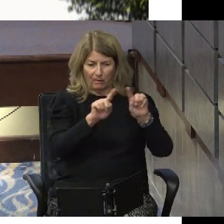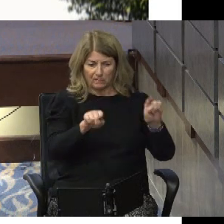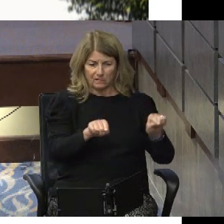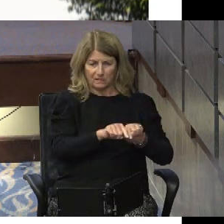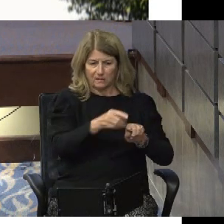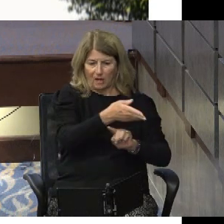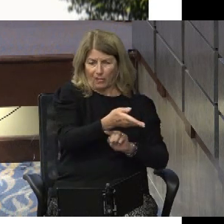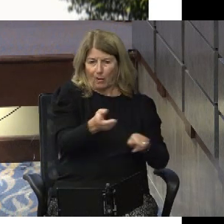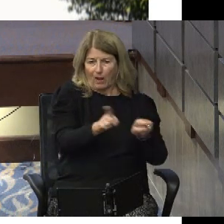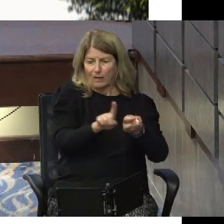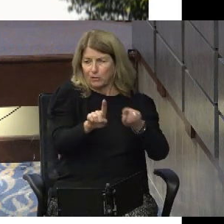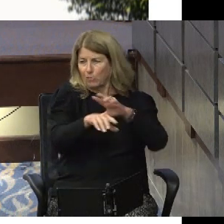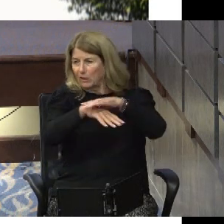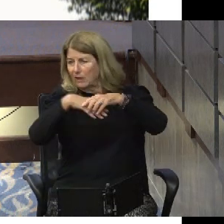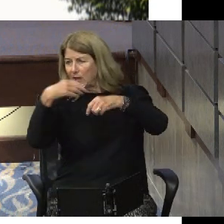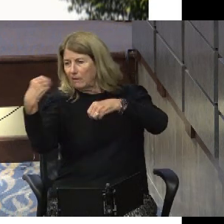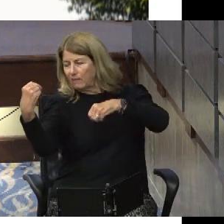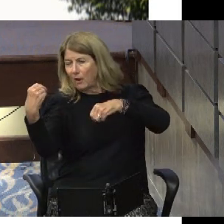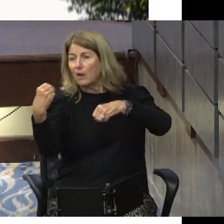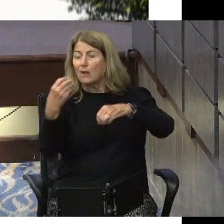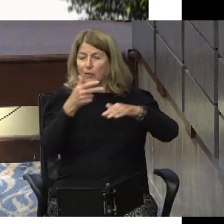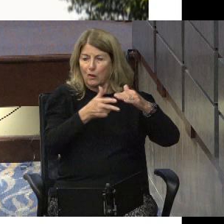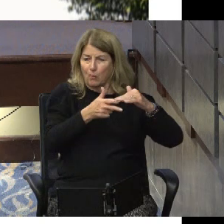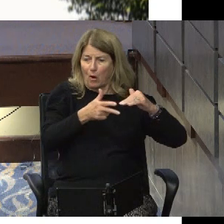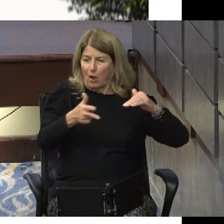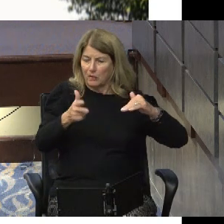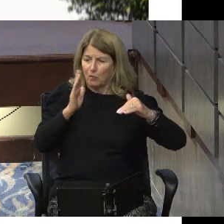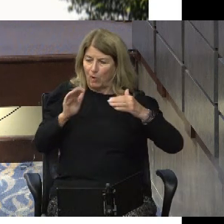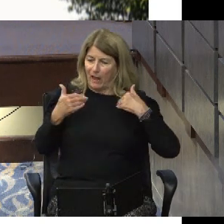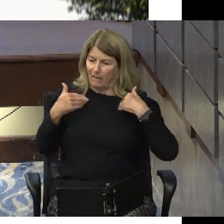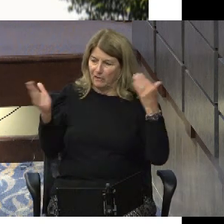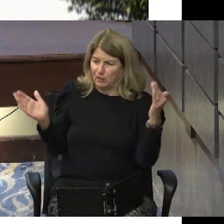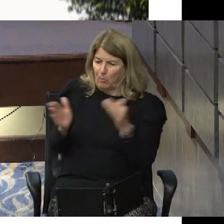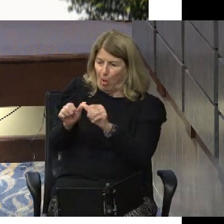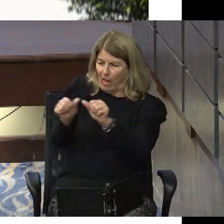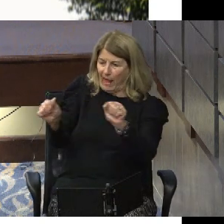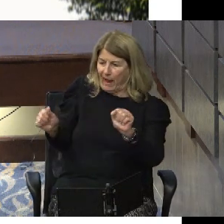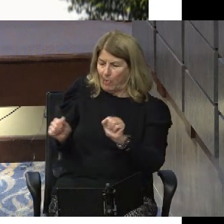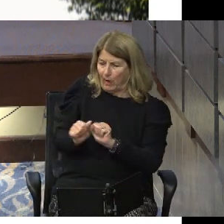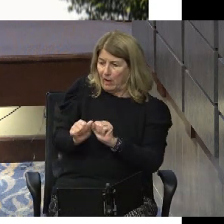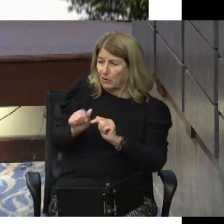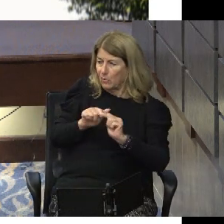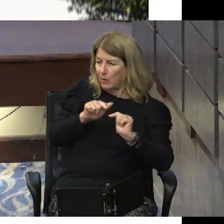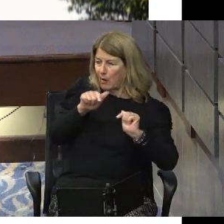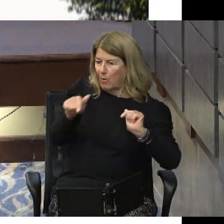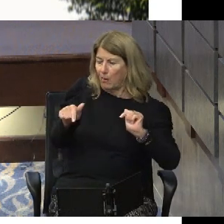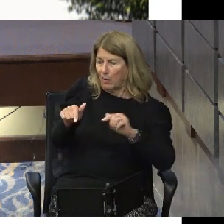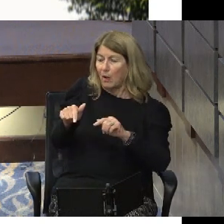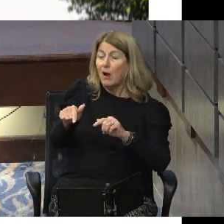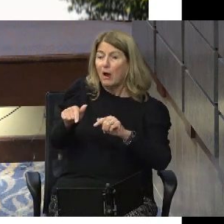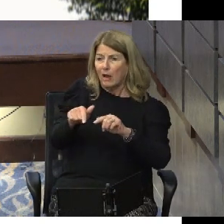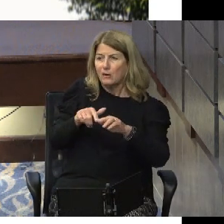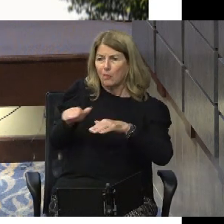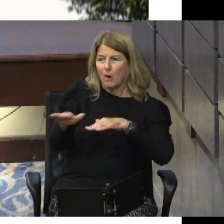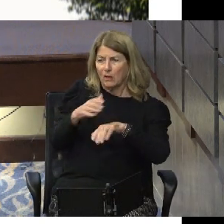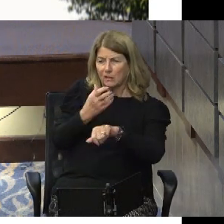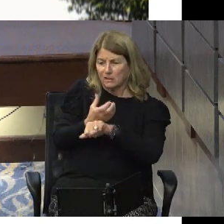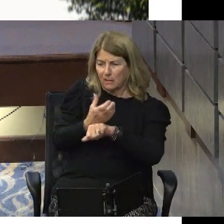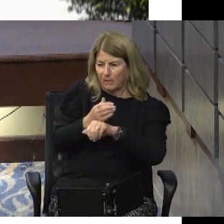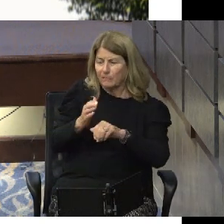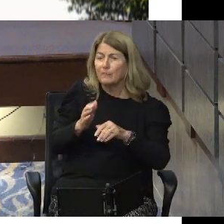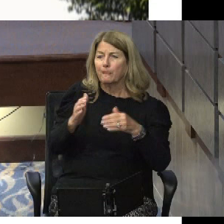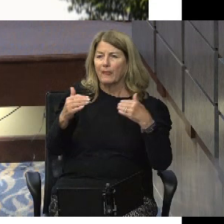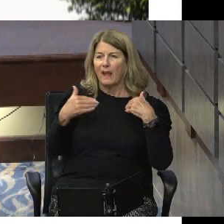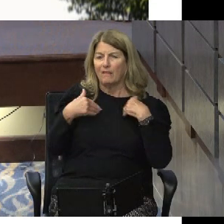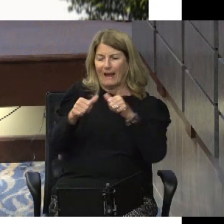you could be in this little interpretive space. So you come out on pavers, we create a little space for